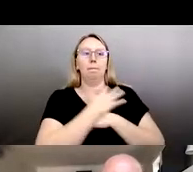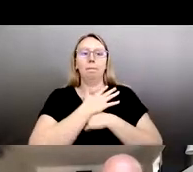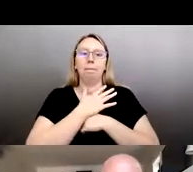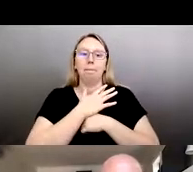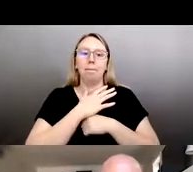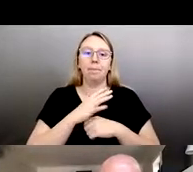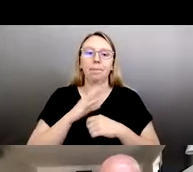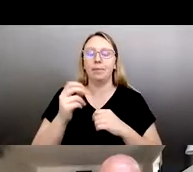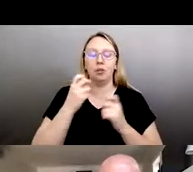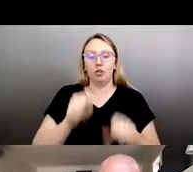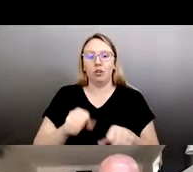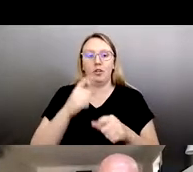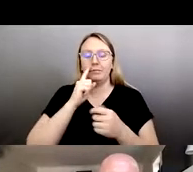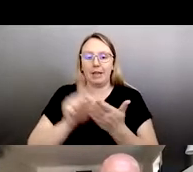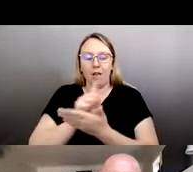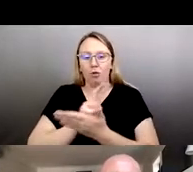side.